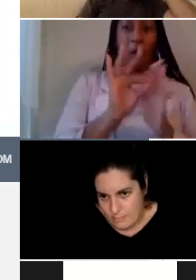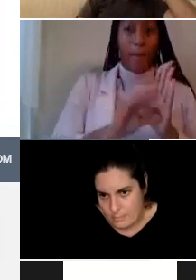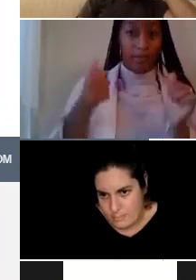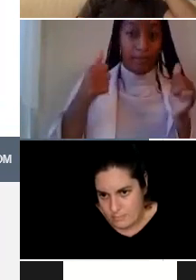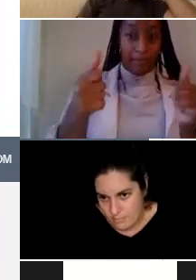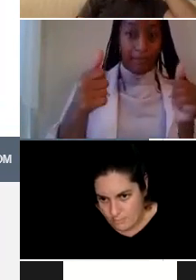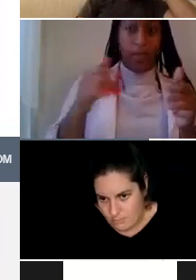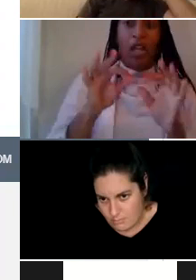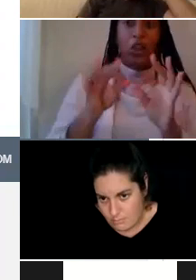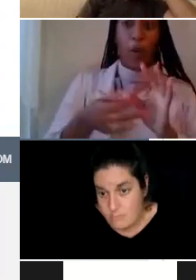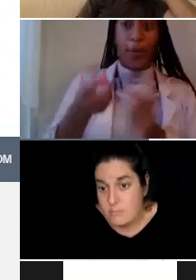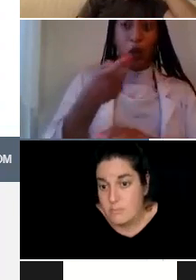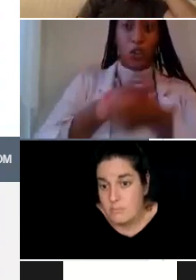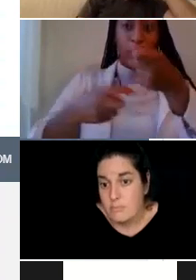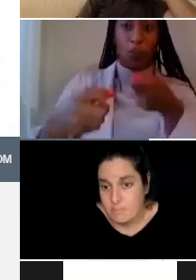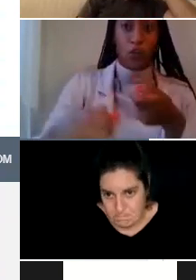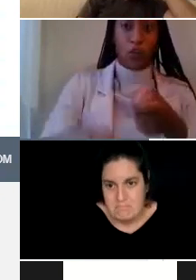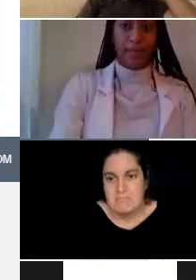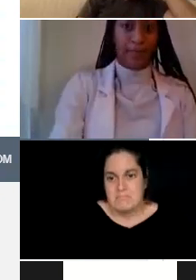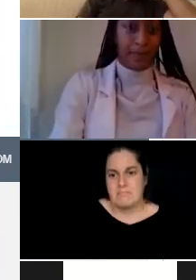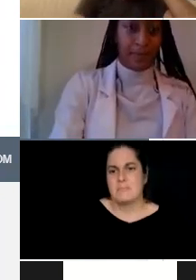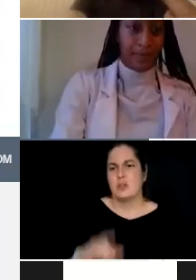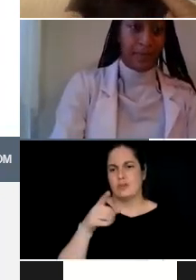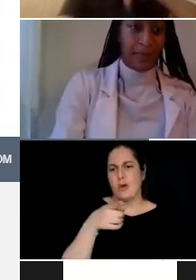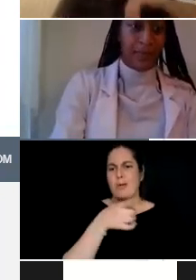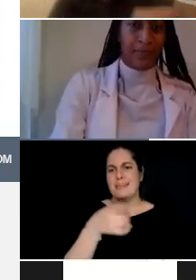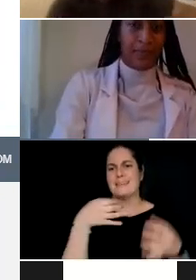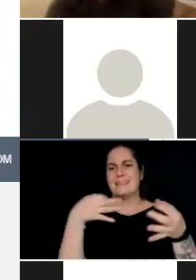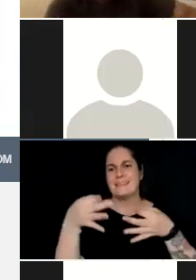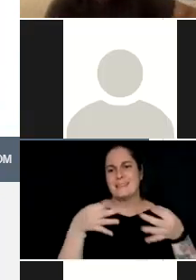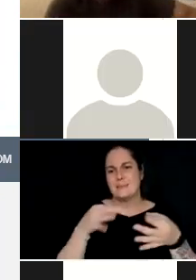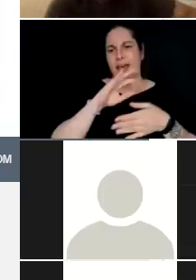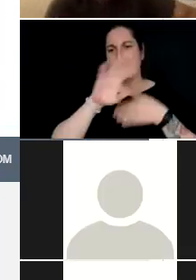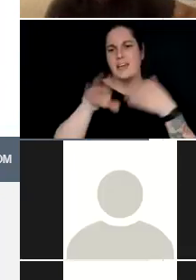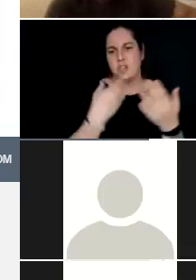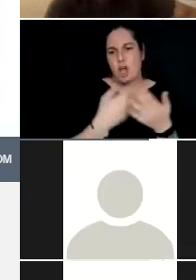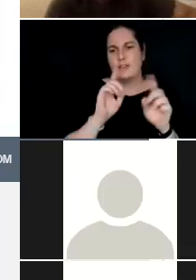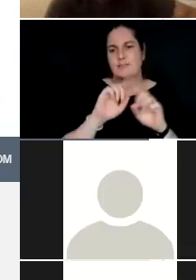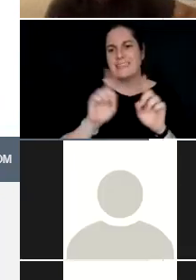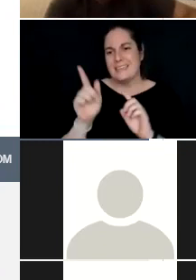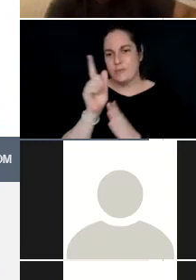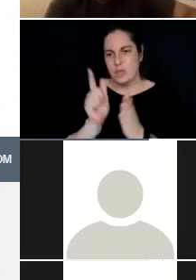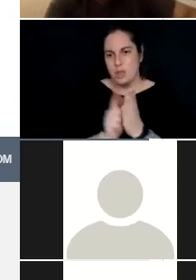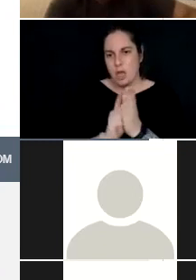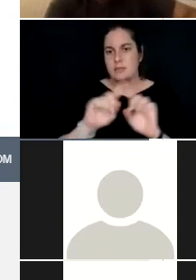So they talk about all of the different laws of thermodynamics. The only one you have to focus on is this first